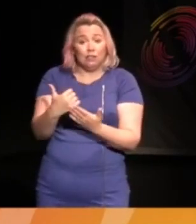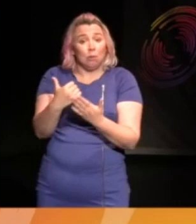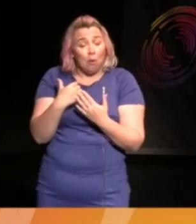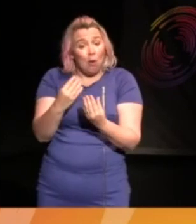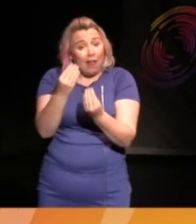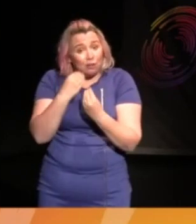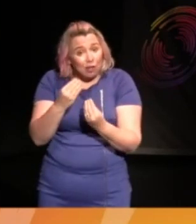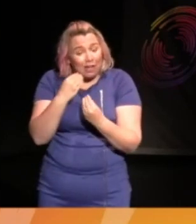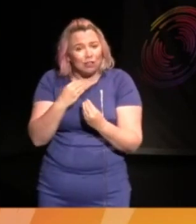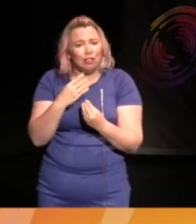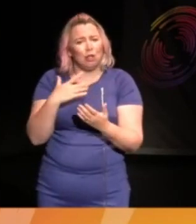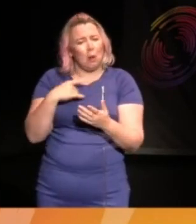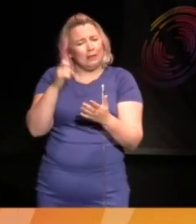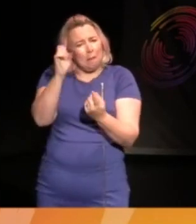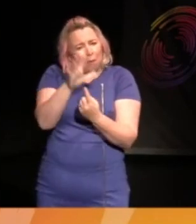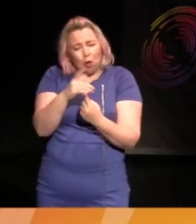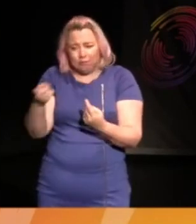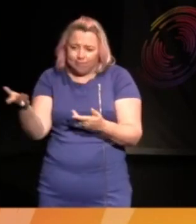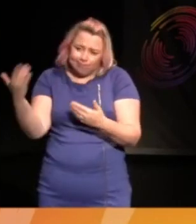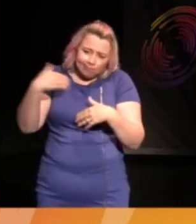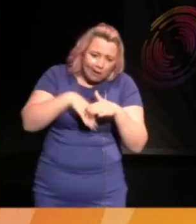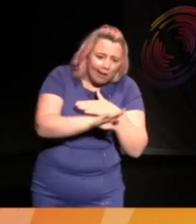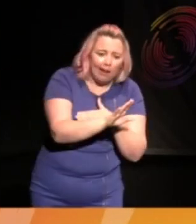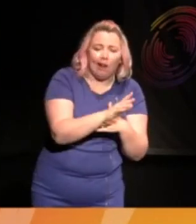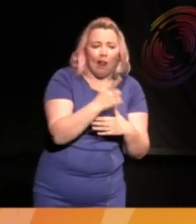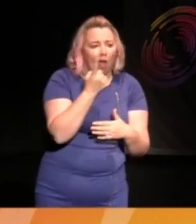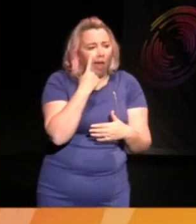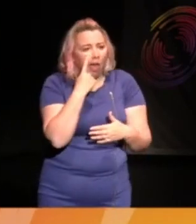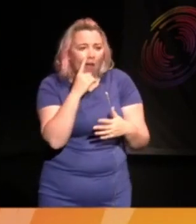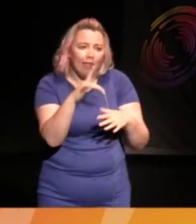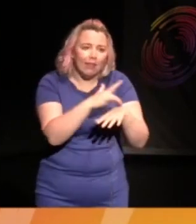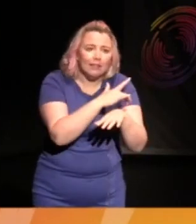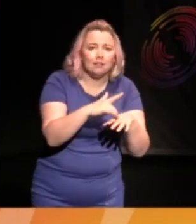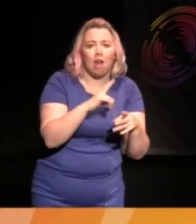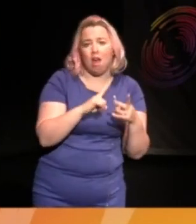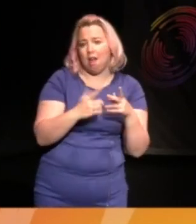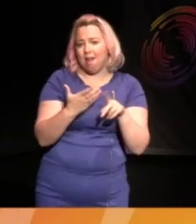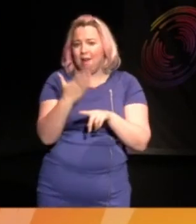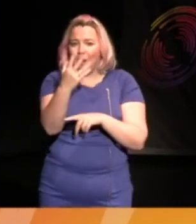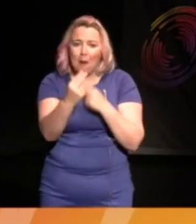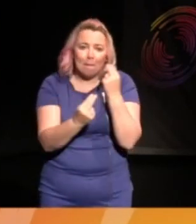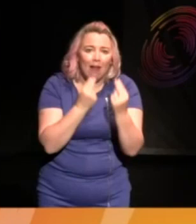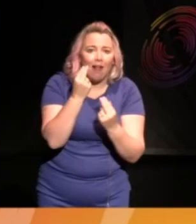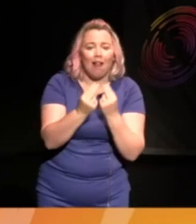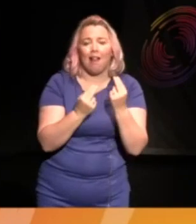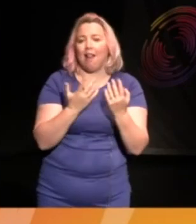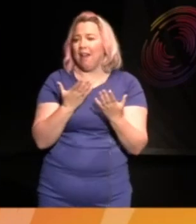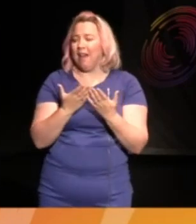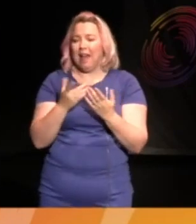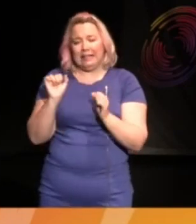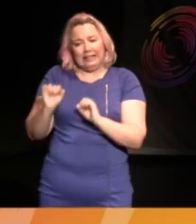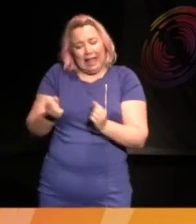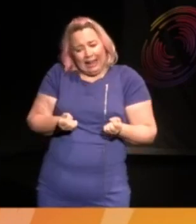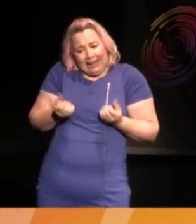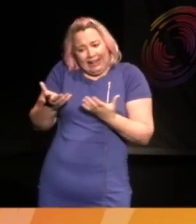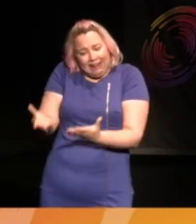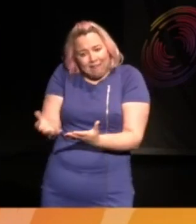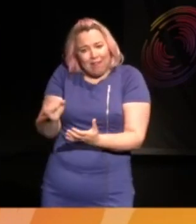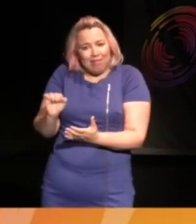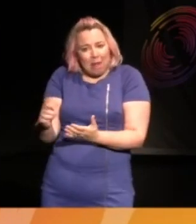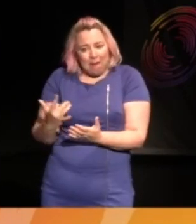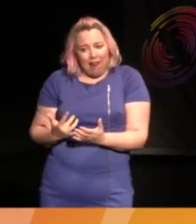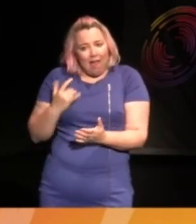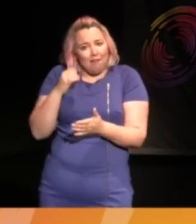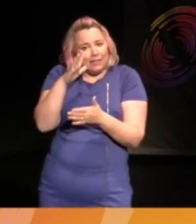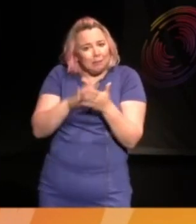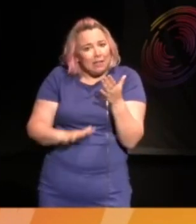spaces, taking them for meals, just different things like that, experience of life. Going